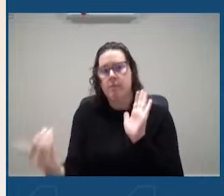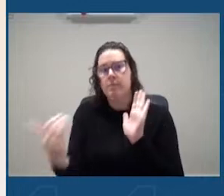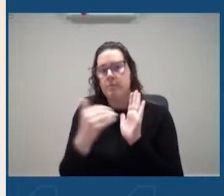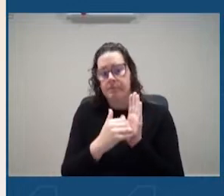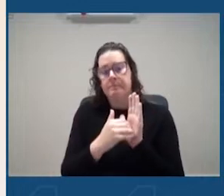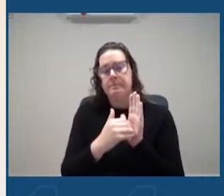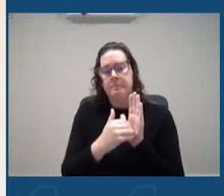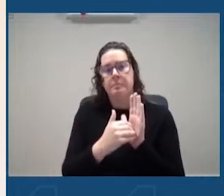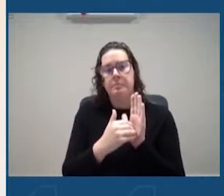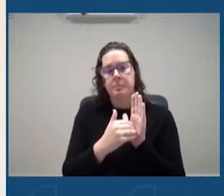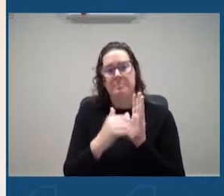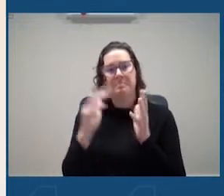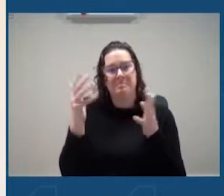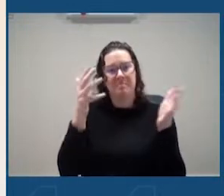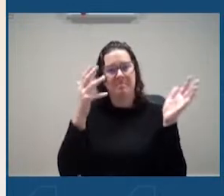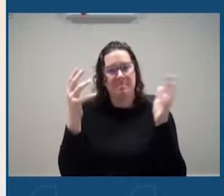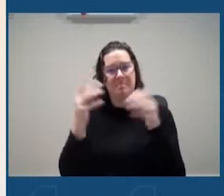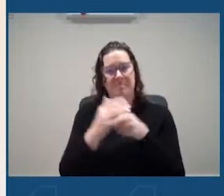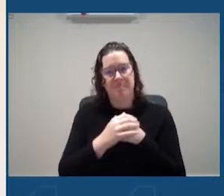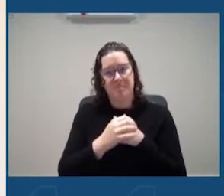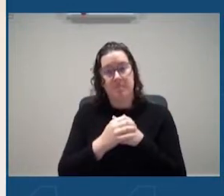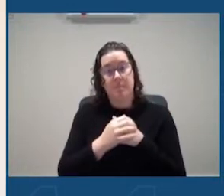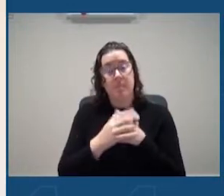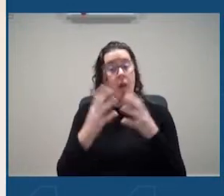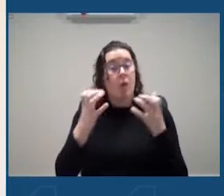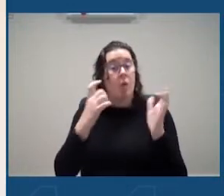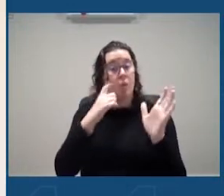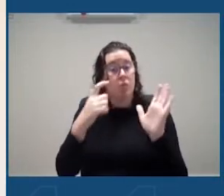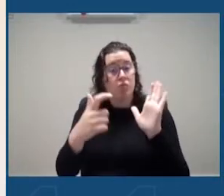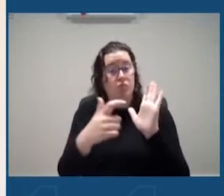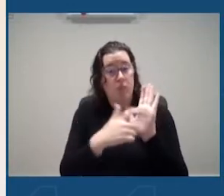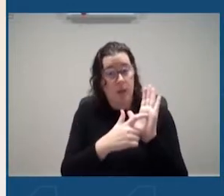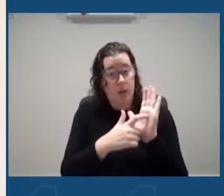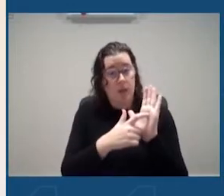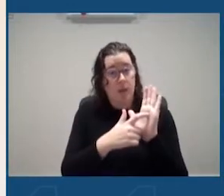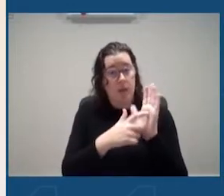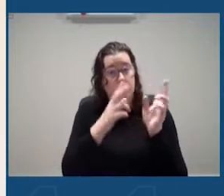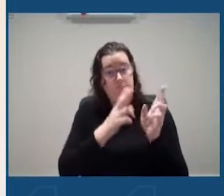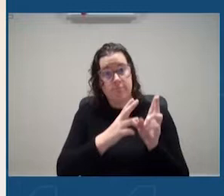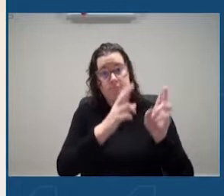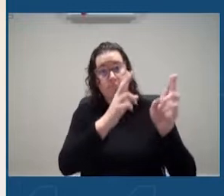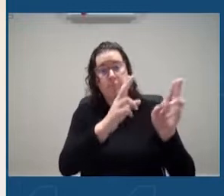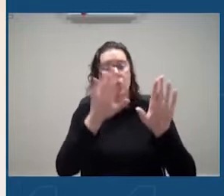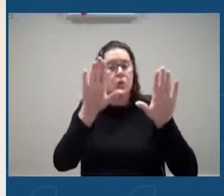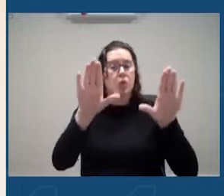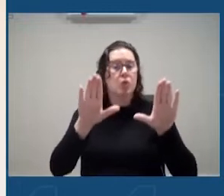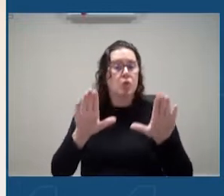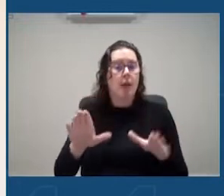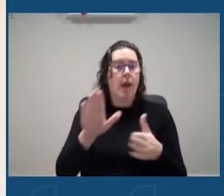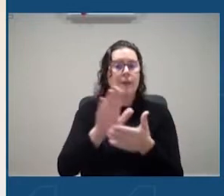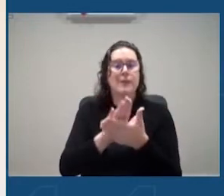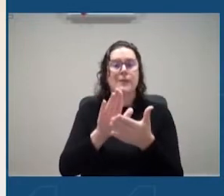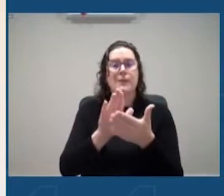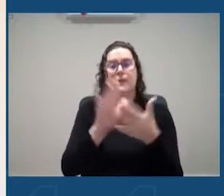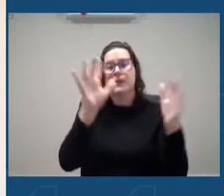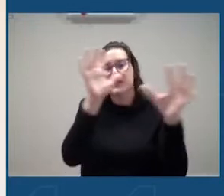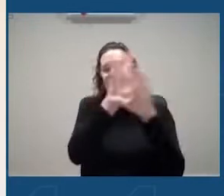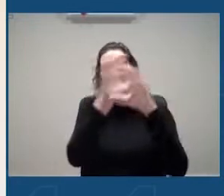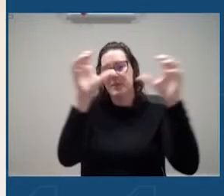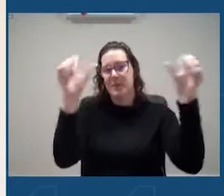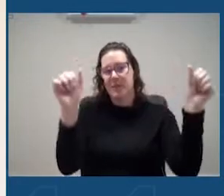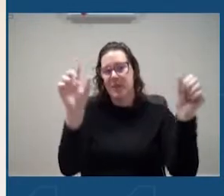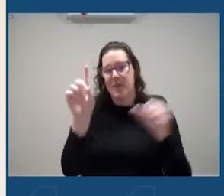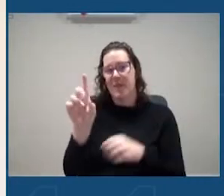school. I want to recognize our great school superintendent,